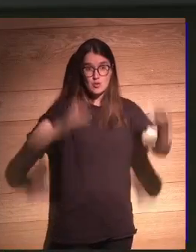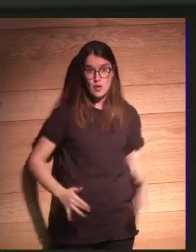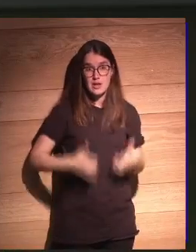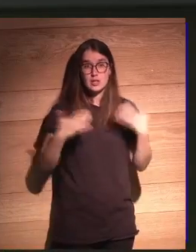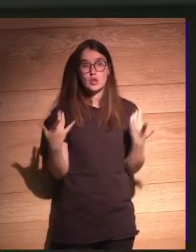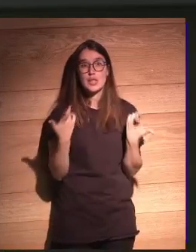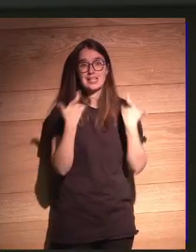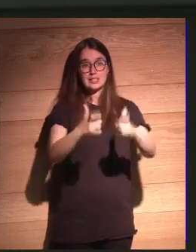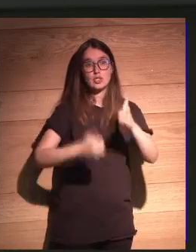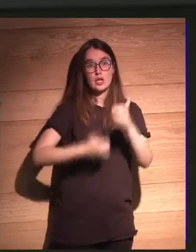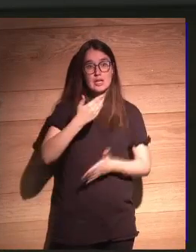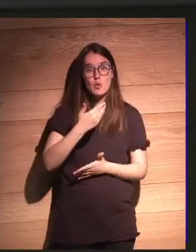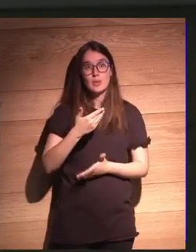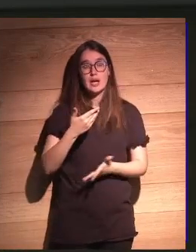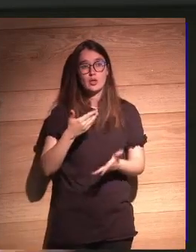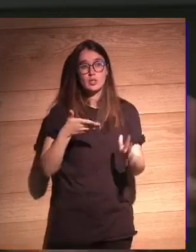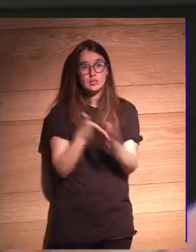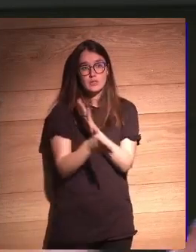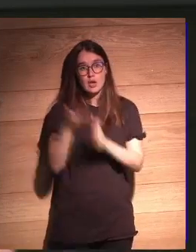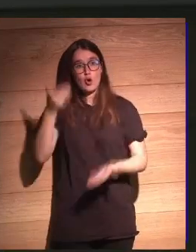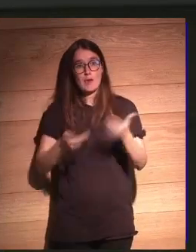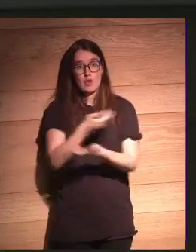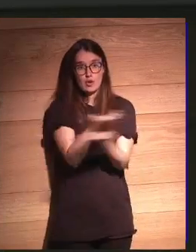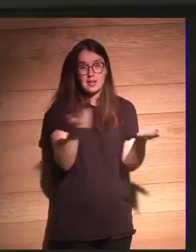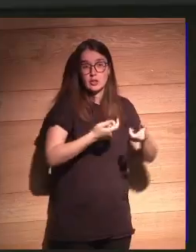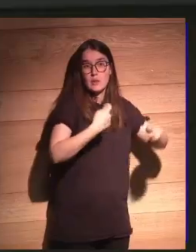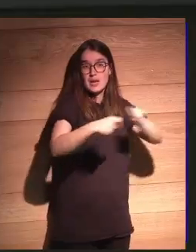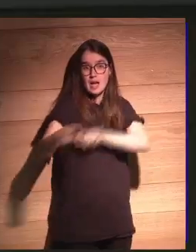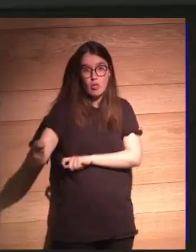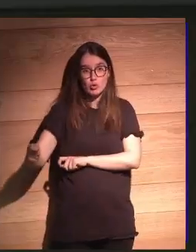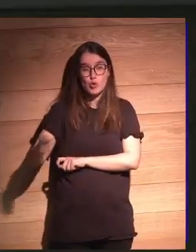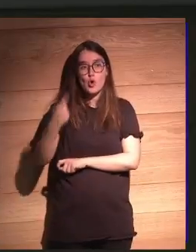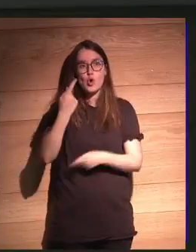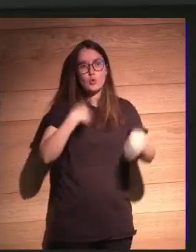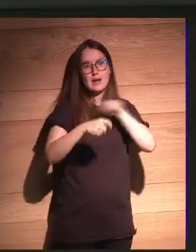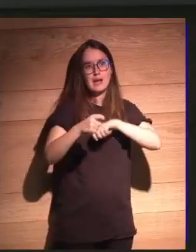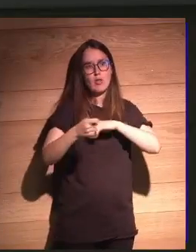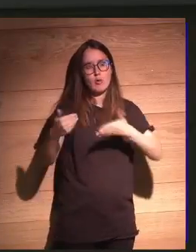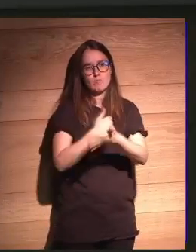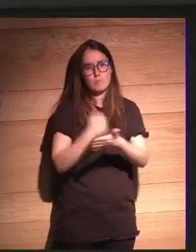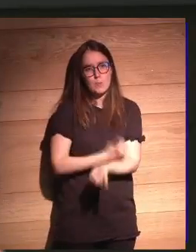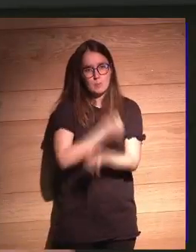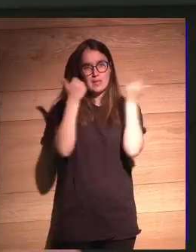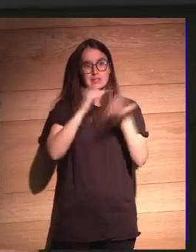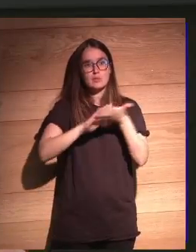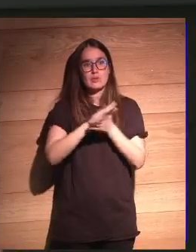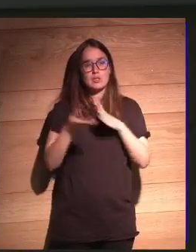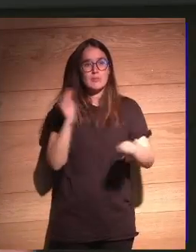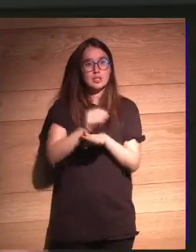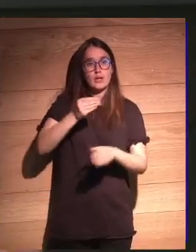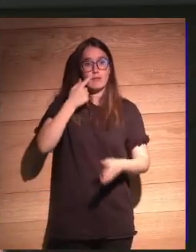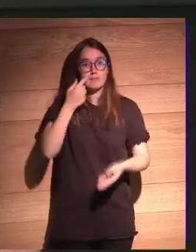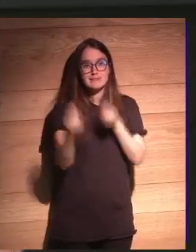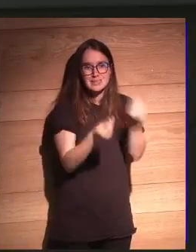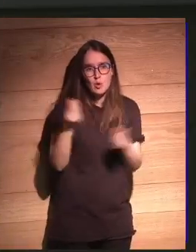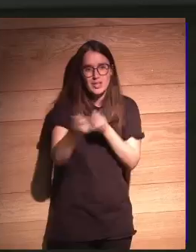those markets are less profitable, so real estate ends being, as compared with other markets, more profitable market. But we're talking